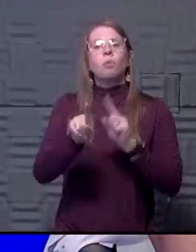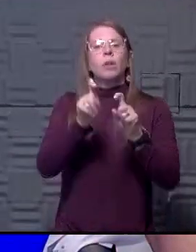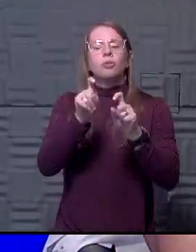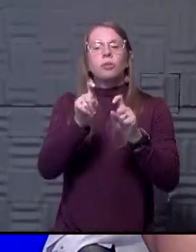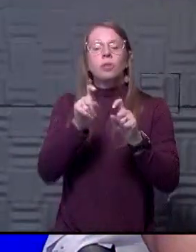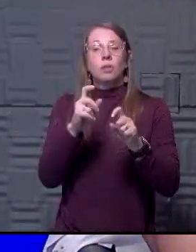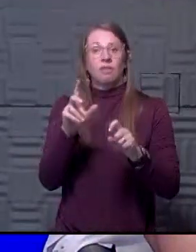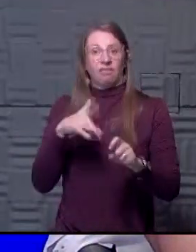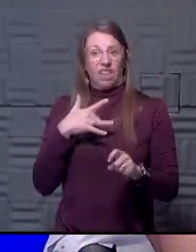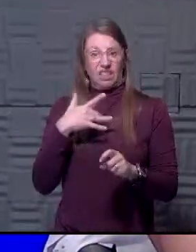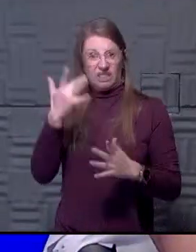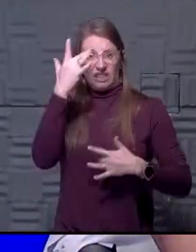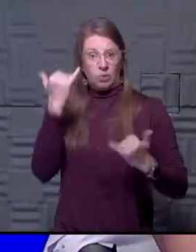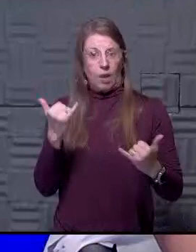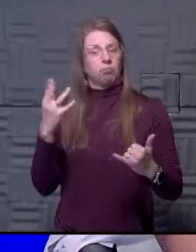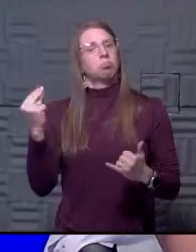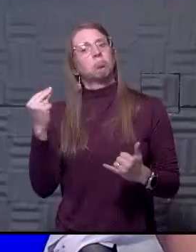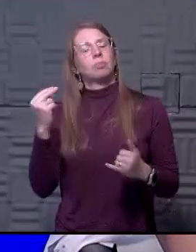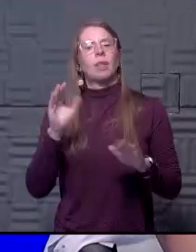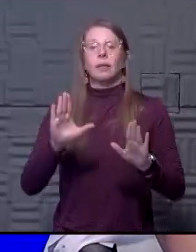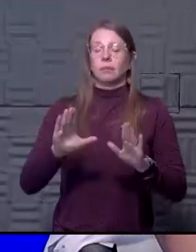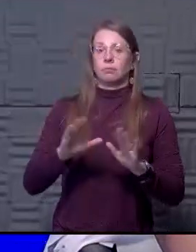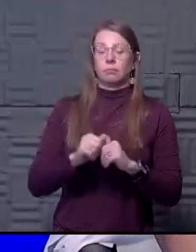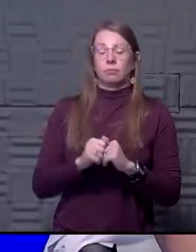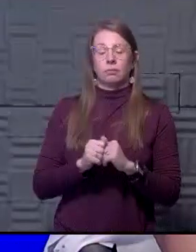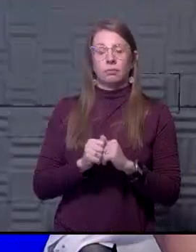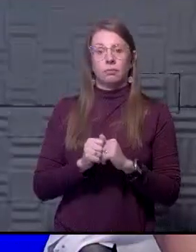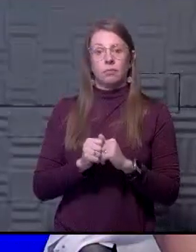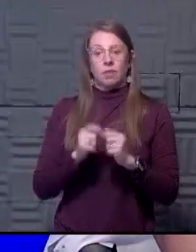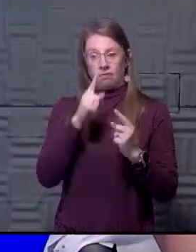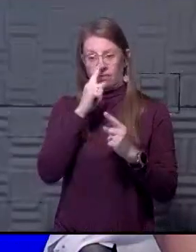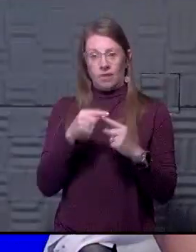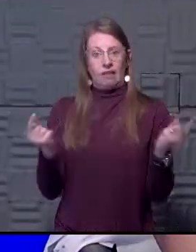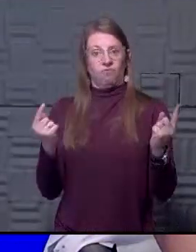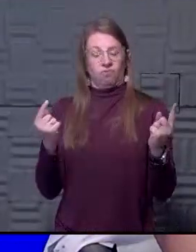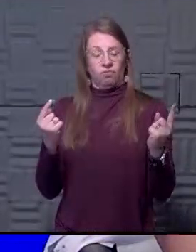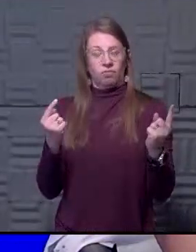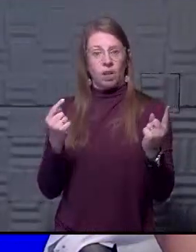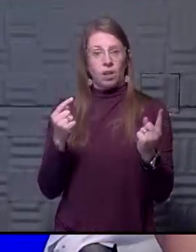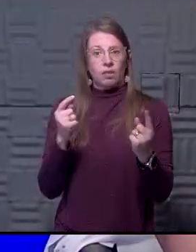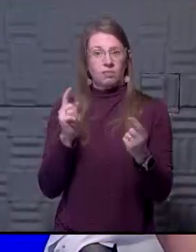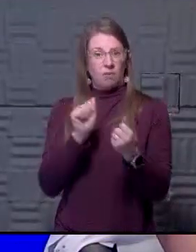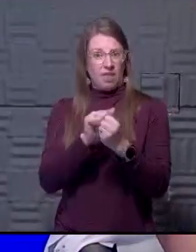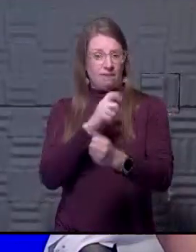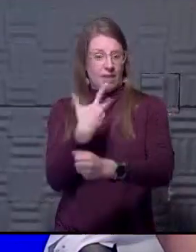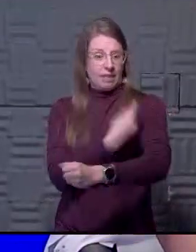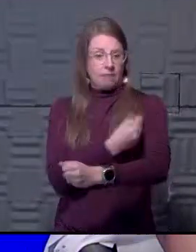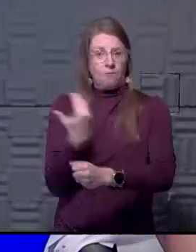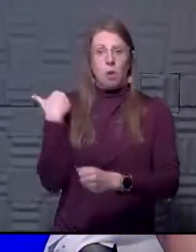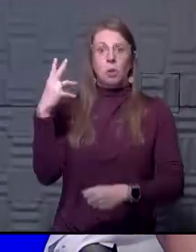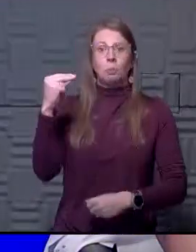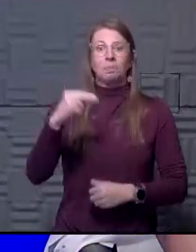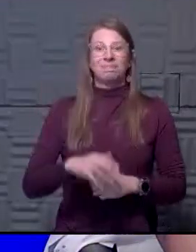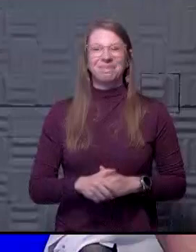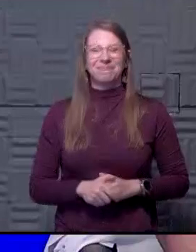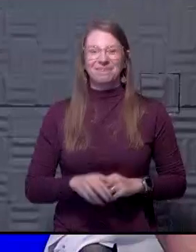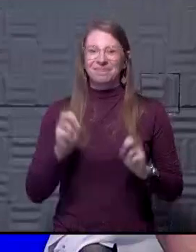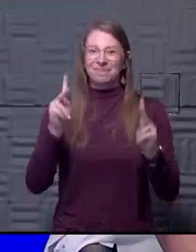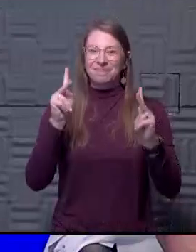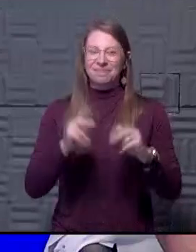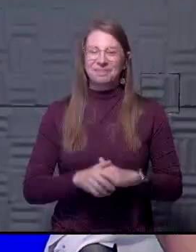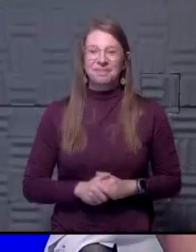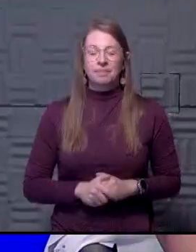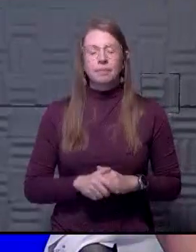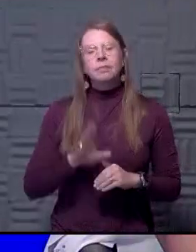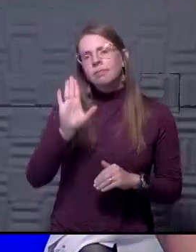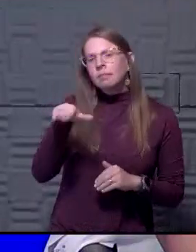ask you. Are you feeling sick today? No. Excellent. And have you ever had an adverse reaction to a vaccine before? No. Okay.